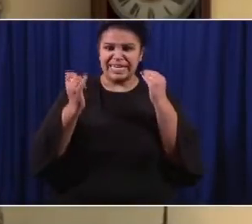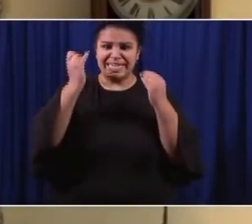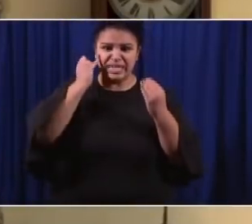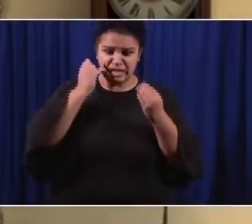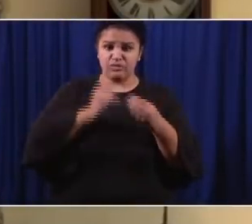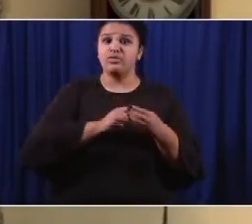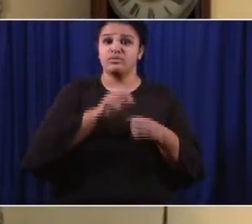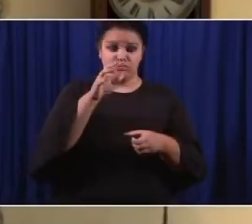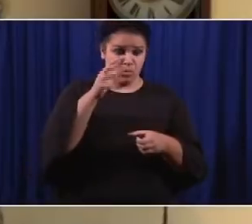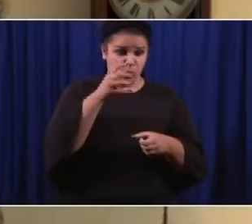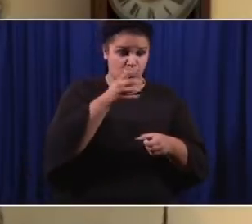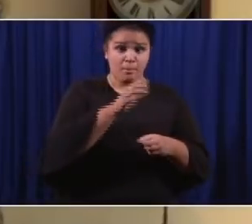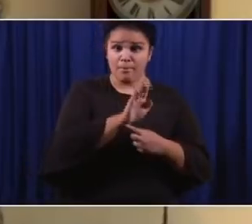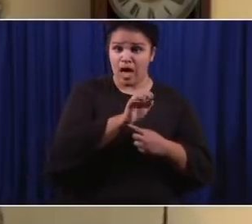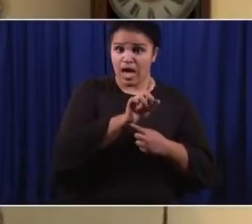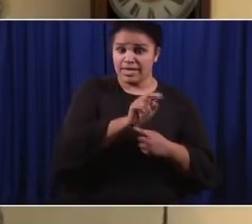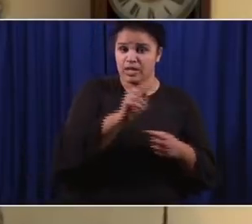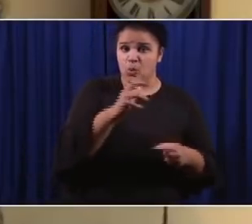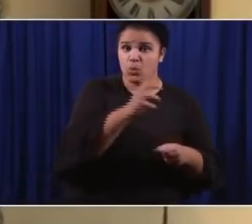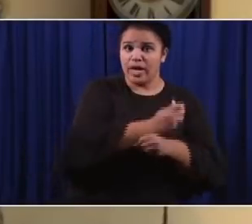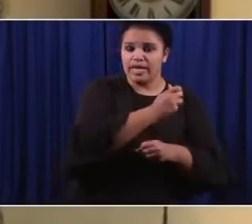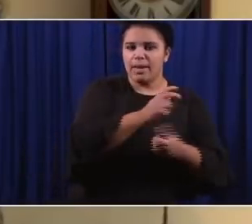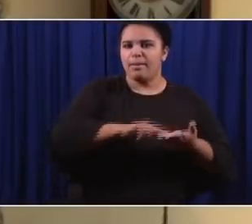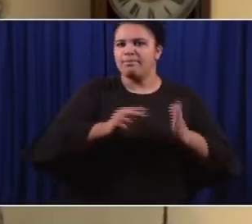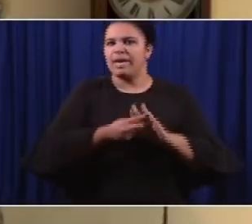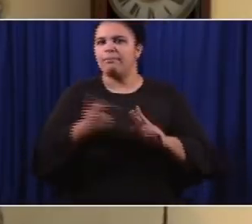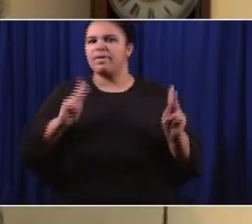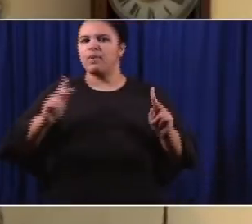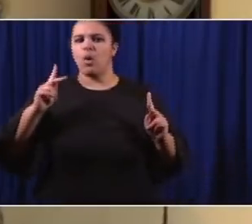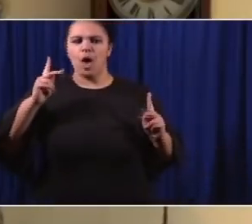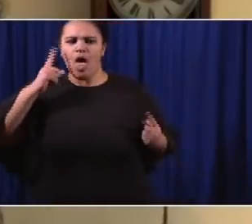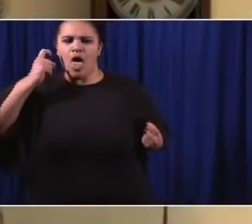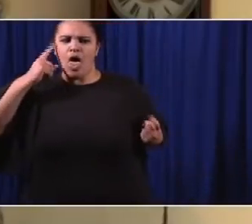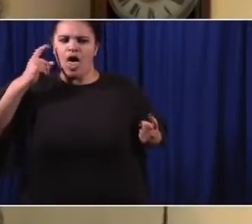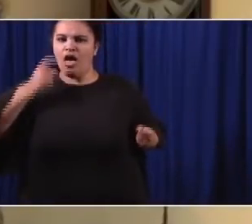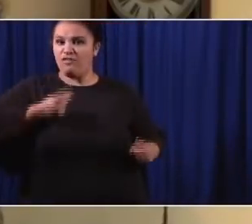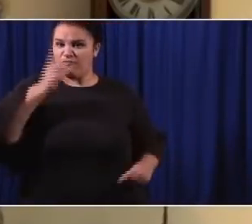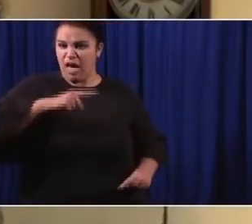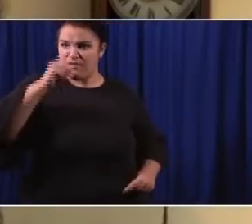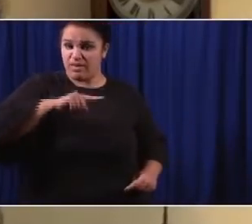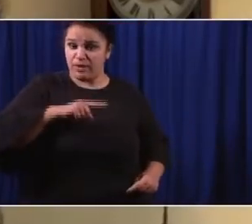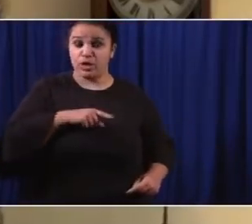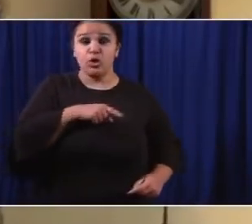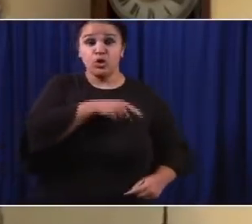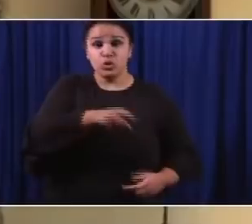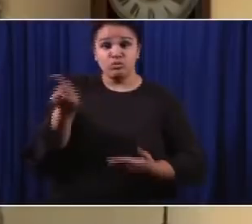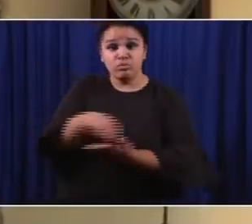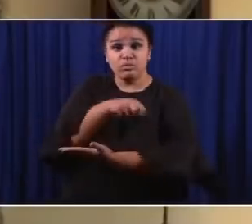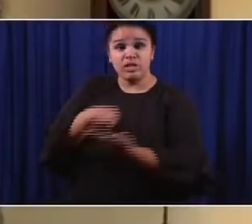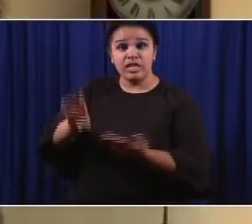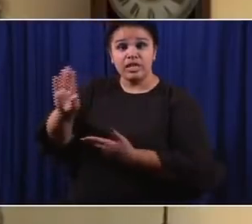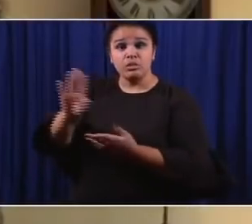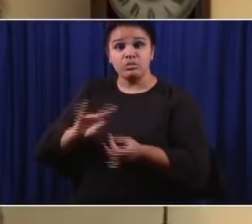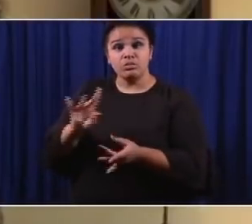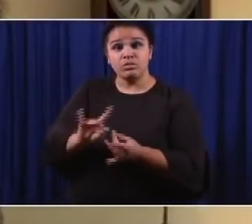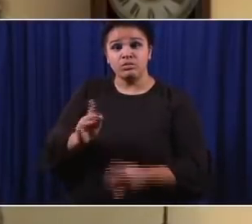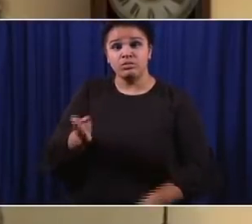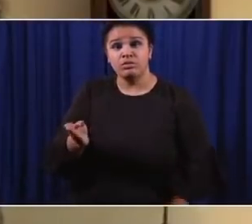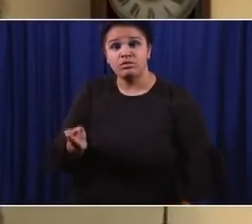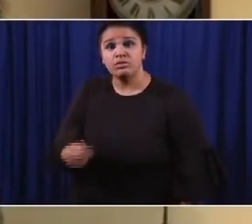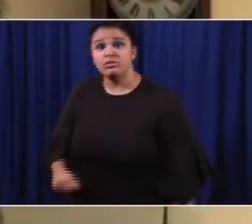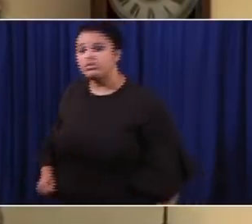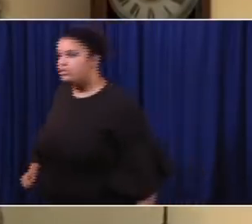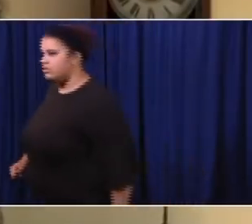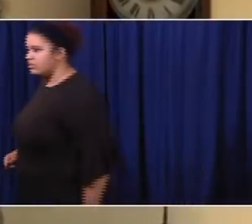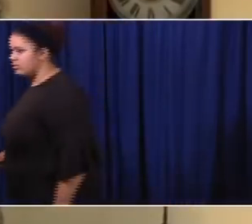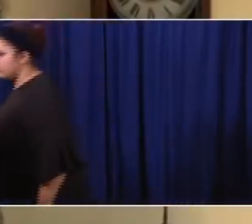you specifically condemn those remarks? I'm not going to condemn anything. I don't know what's in his heart and his mind.